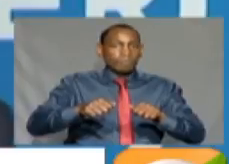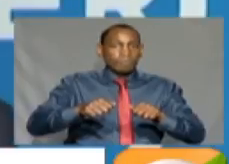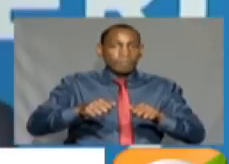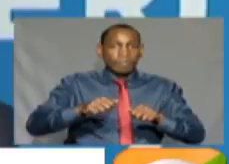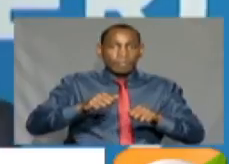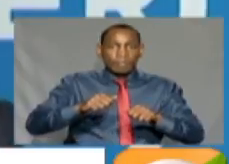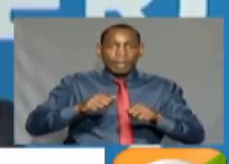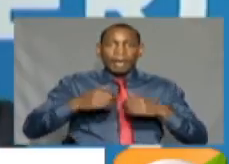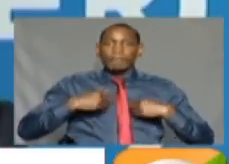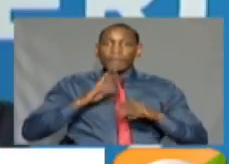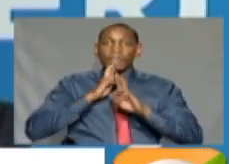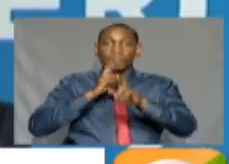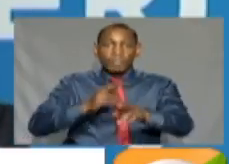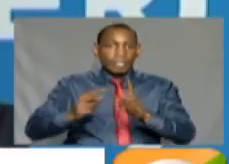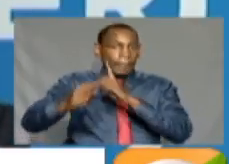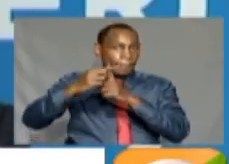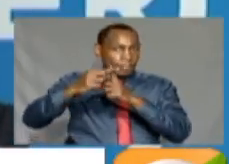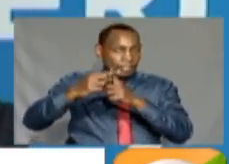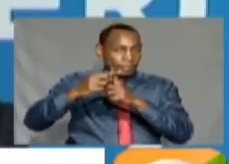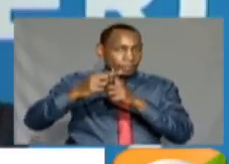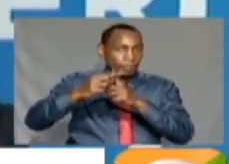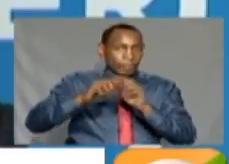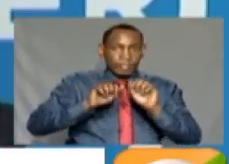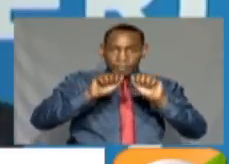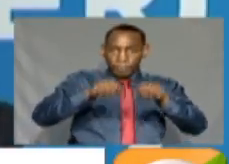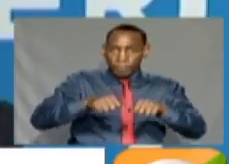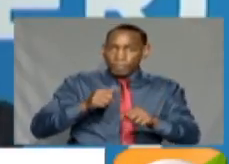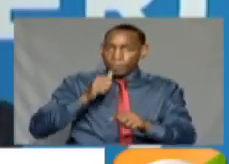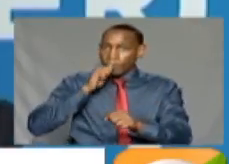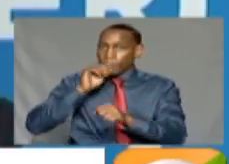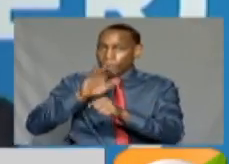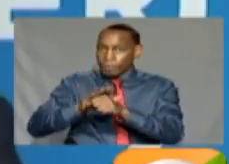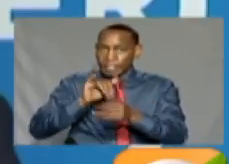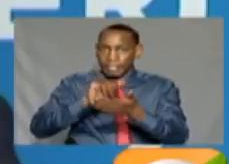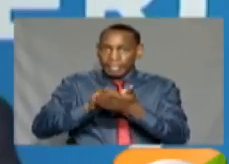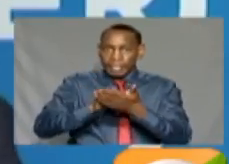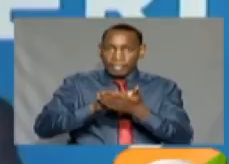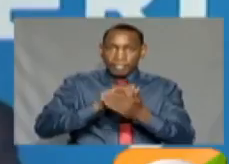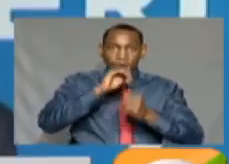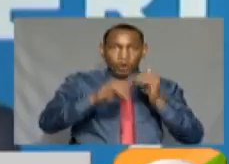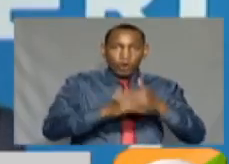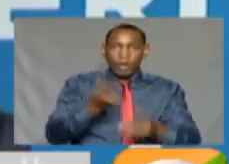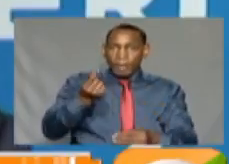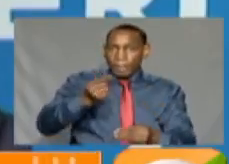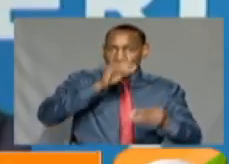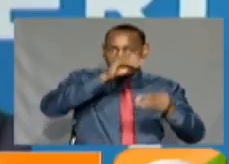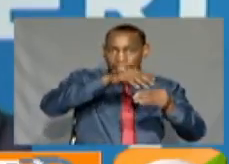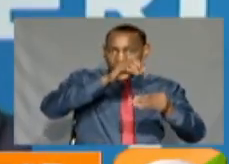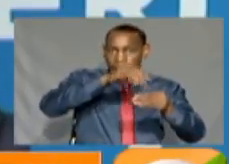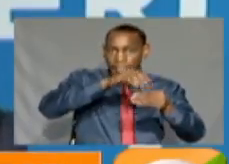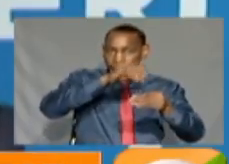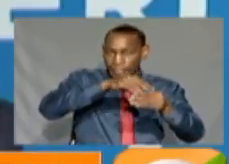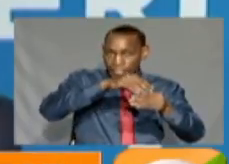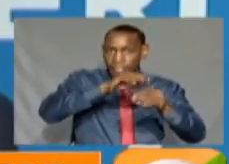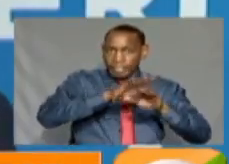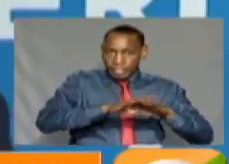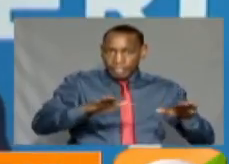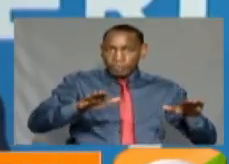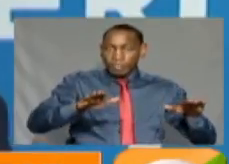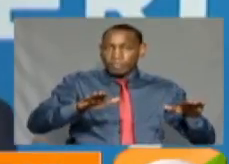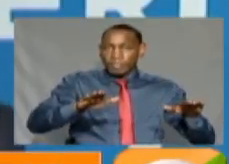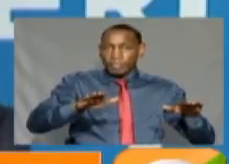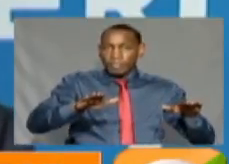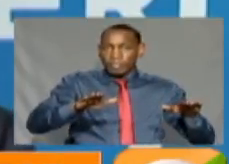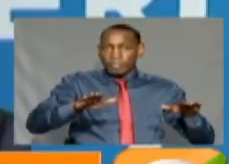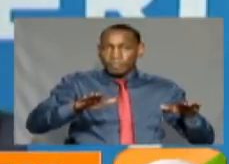real outcome in order to guarantee that out of all this money put on the grants,